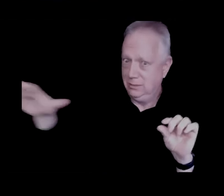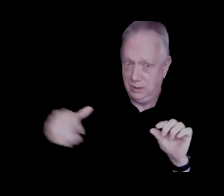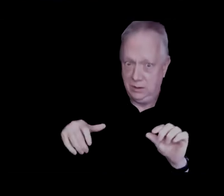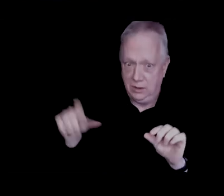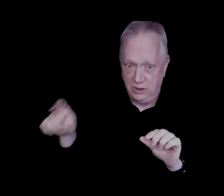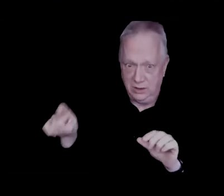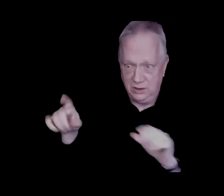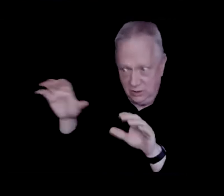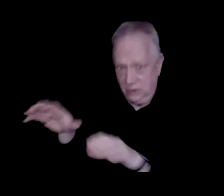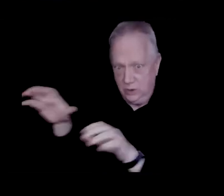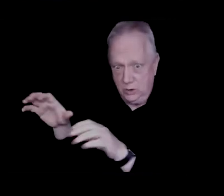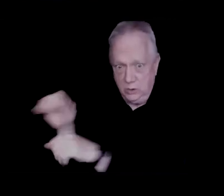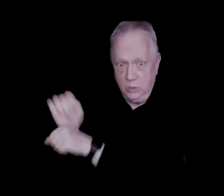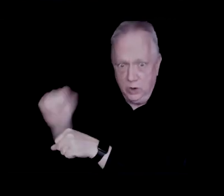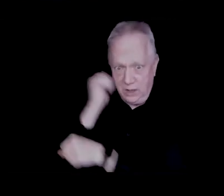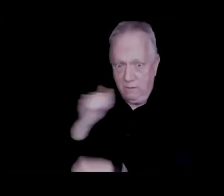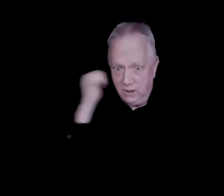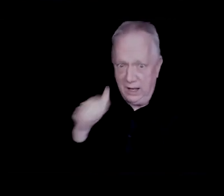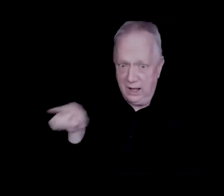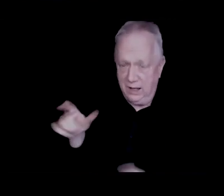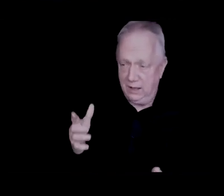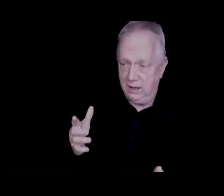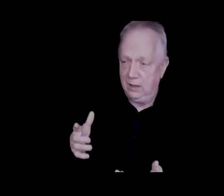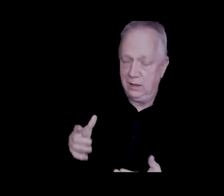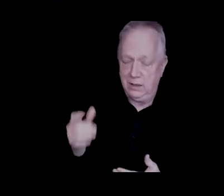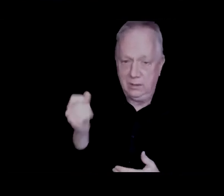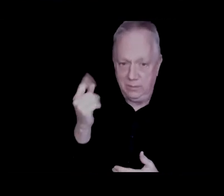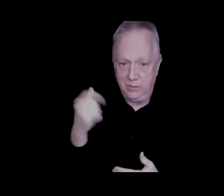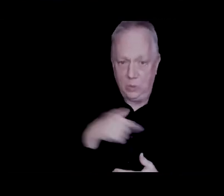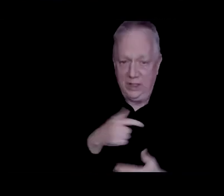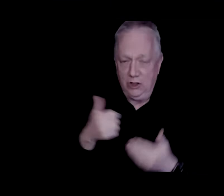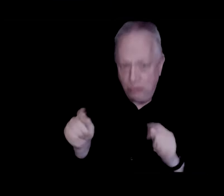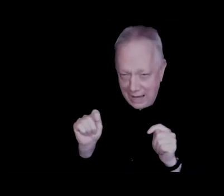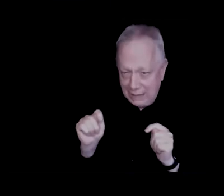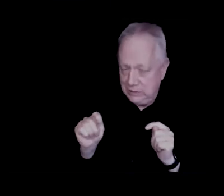what she has to do every day, you see? So we try